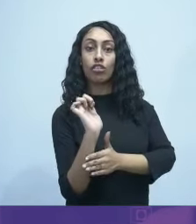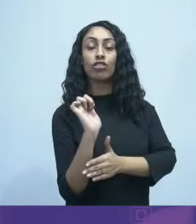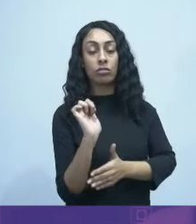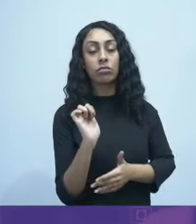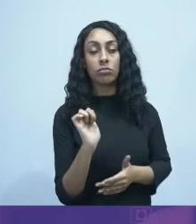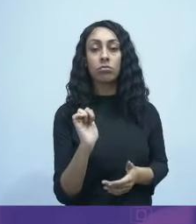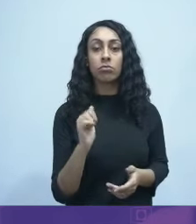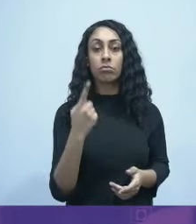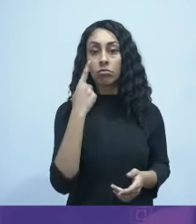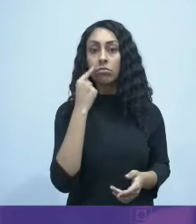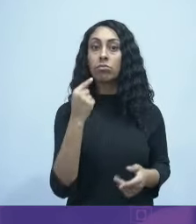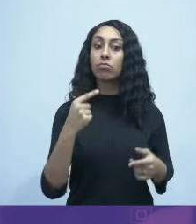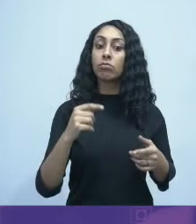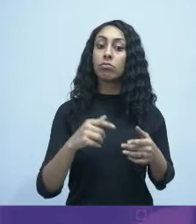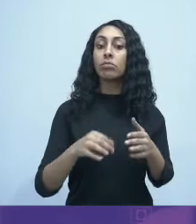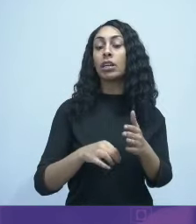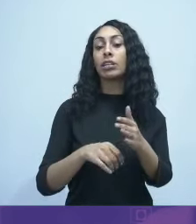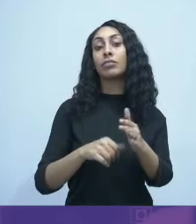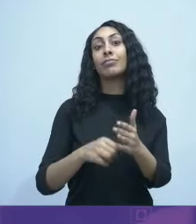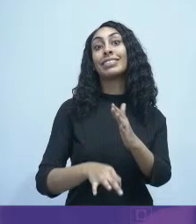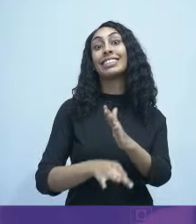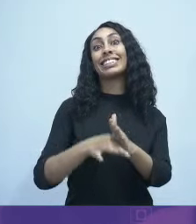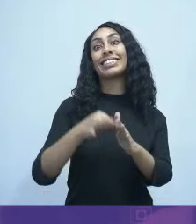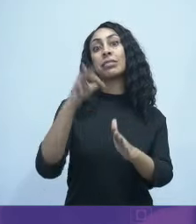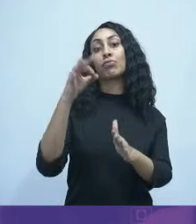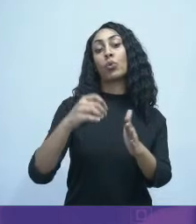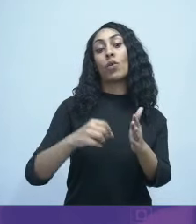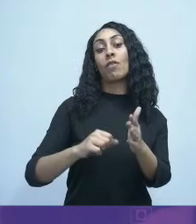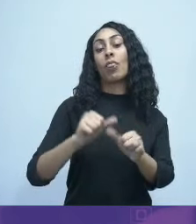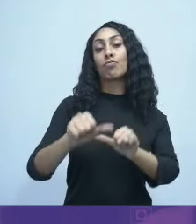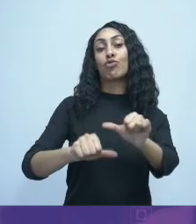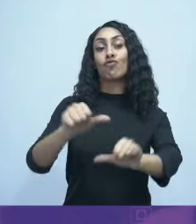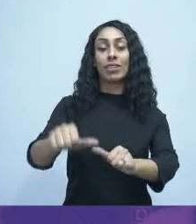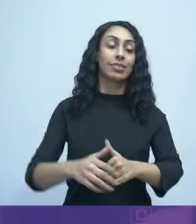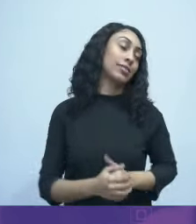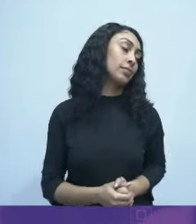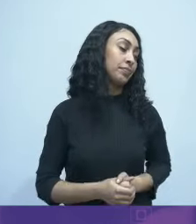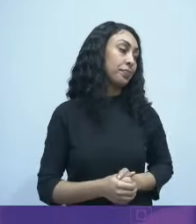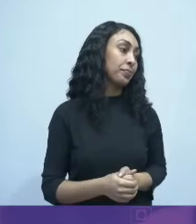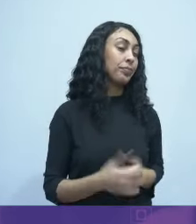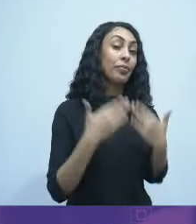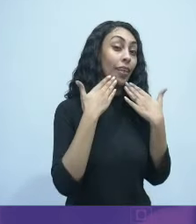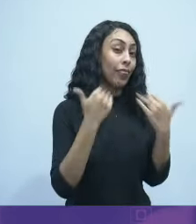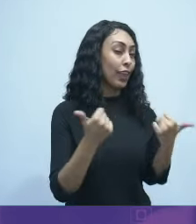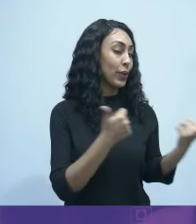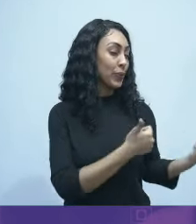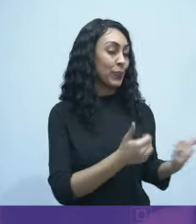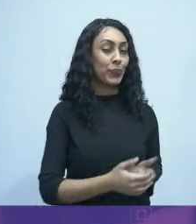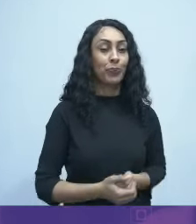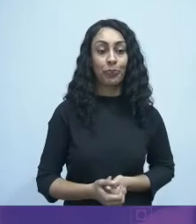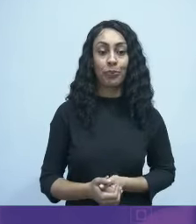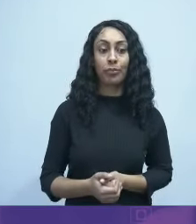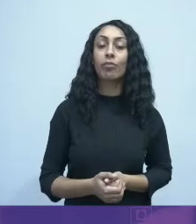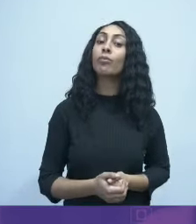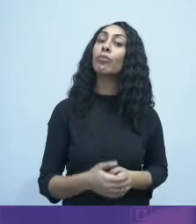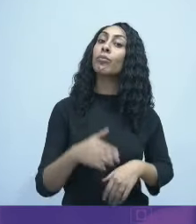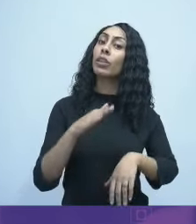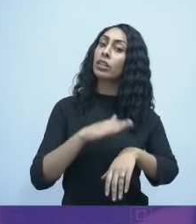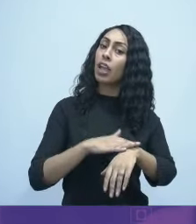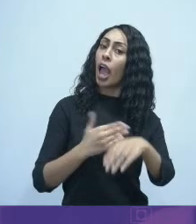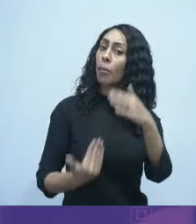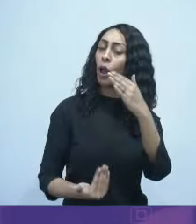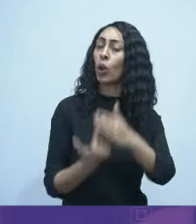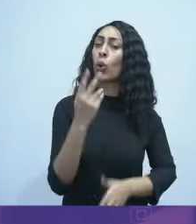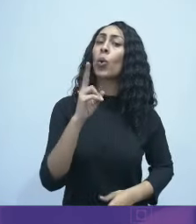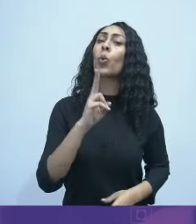to kind of see the progress we want to see. Great. Abid, Nick, thank you very much for the moment. Time to bring in some new voices